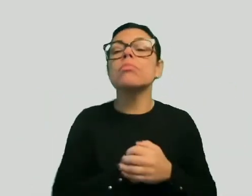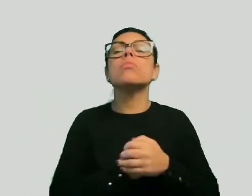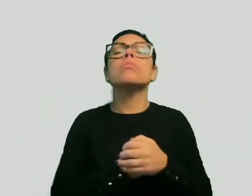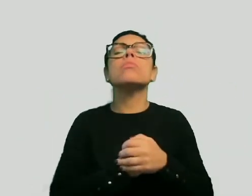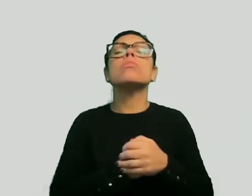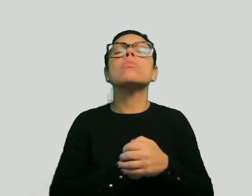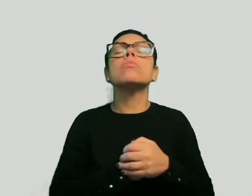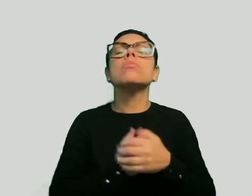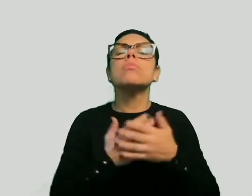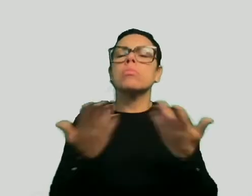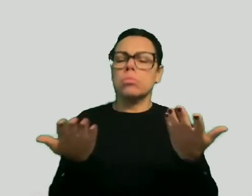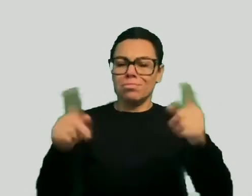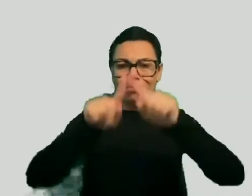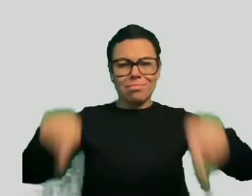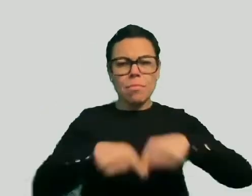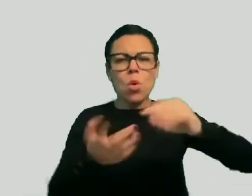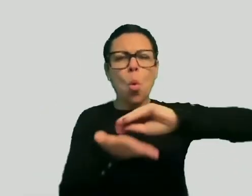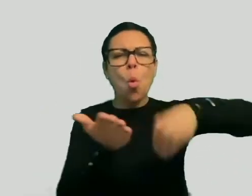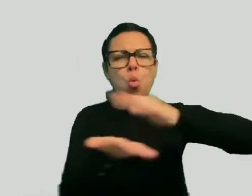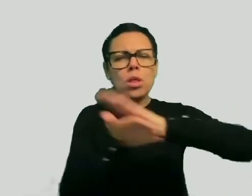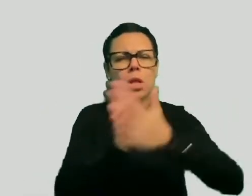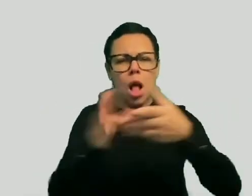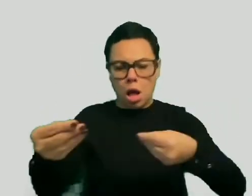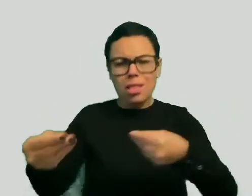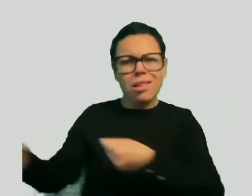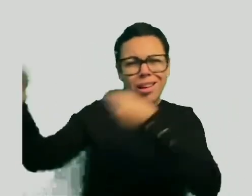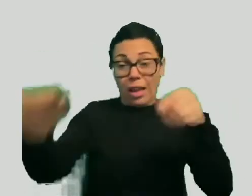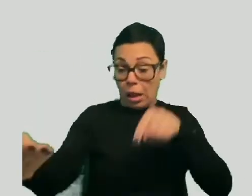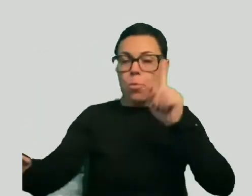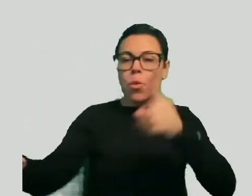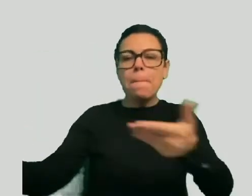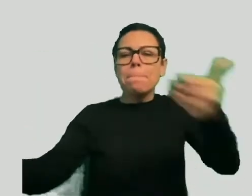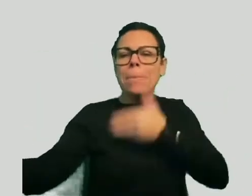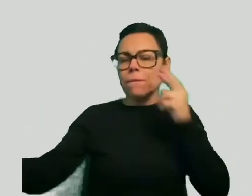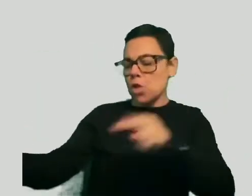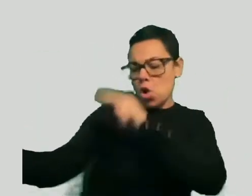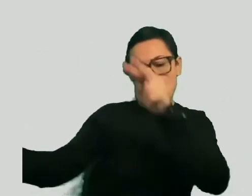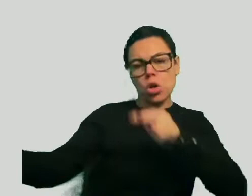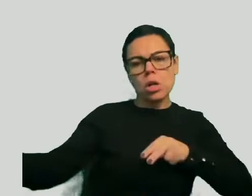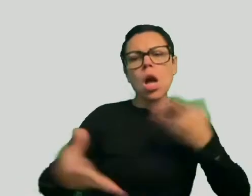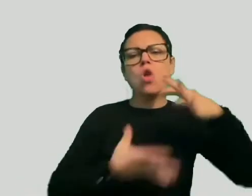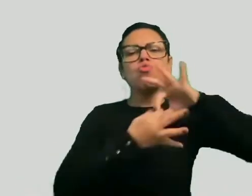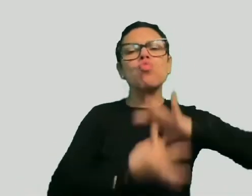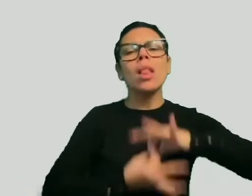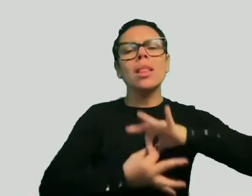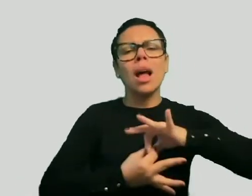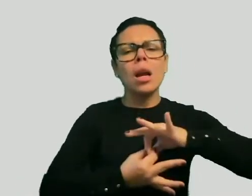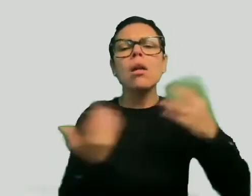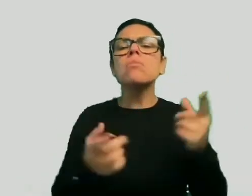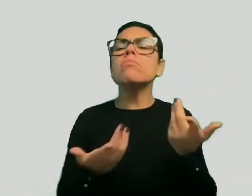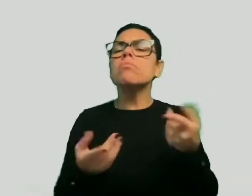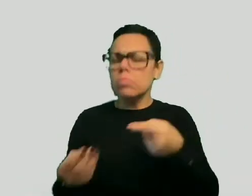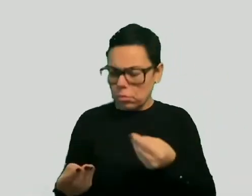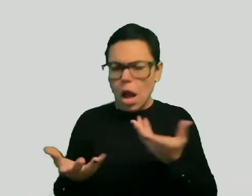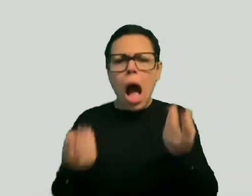equality perspective would reveal that transport habits and choices are gendered, and